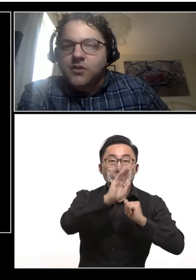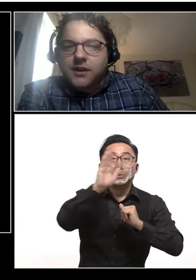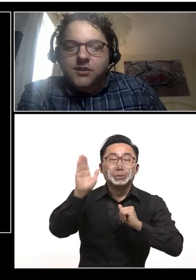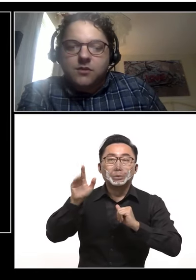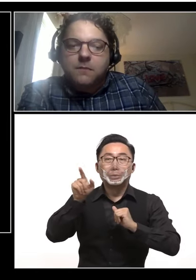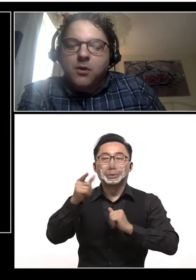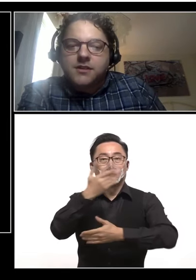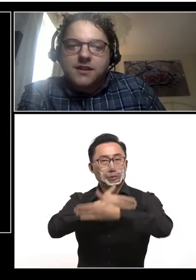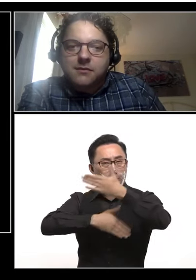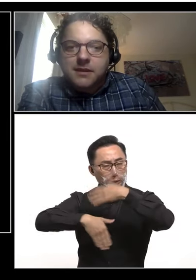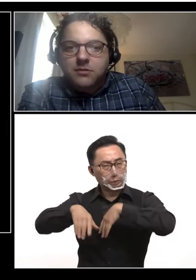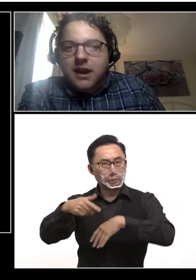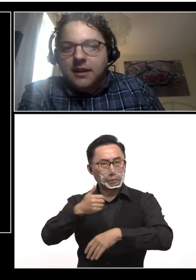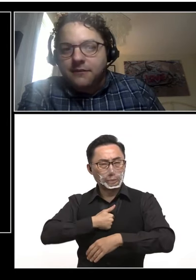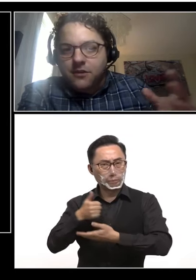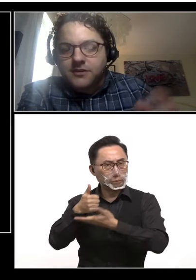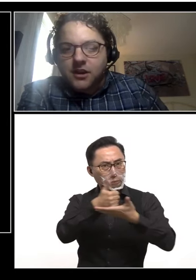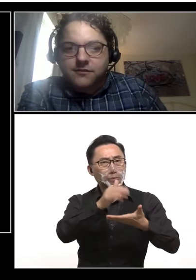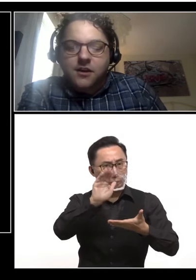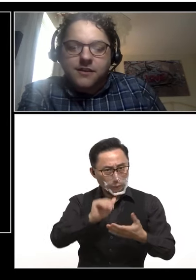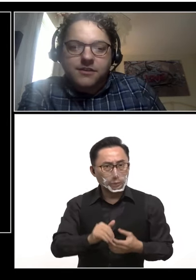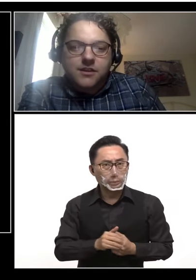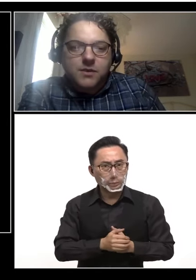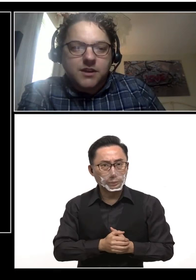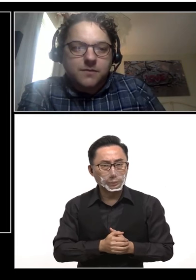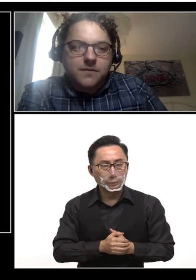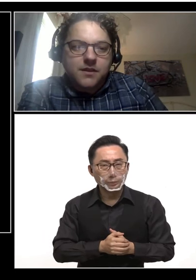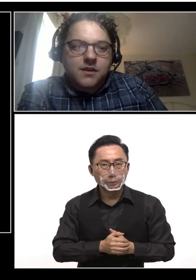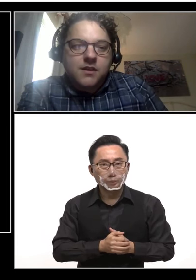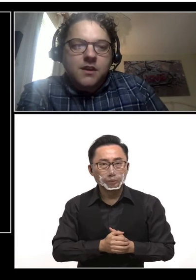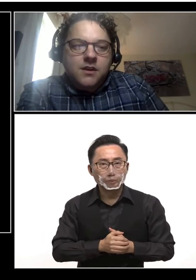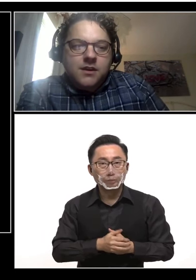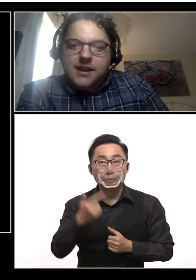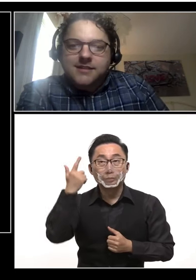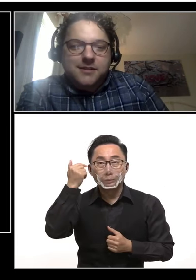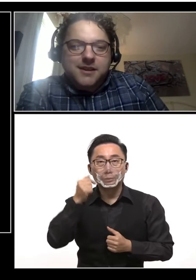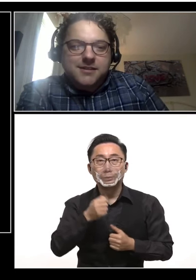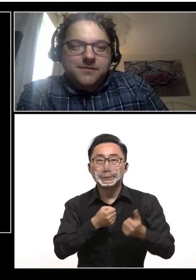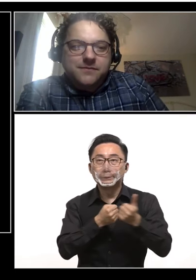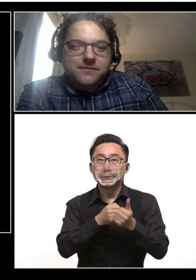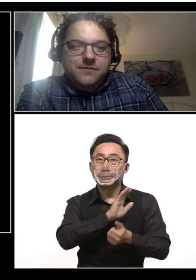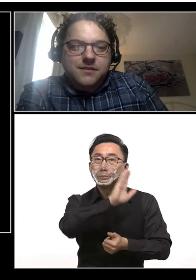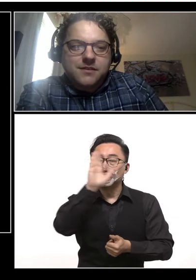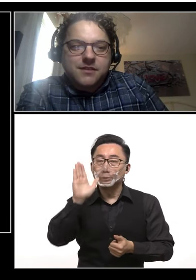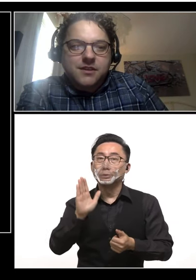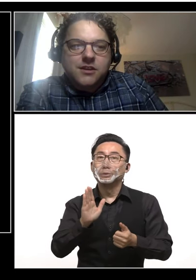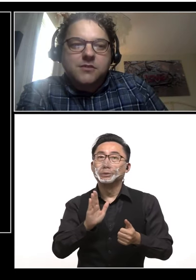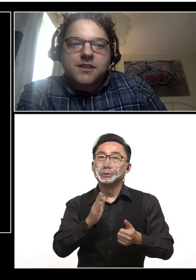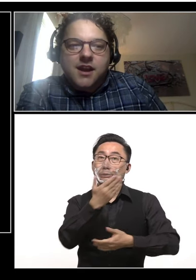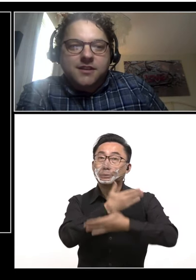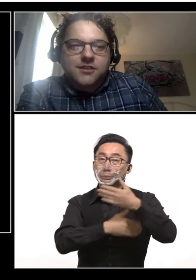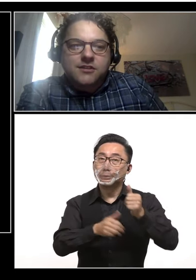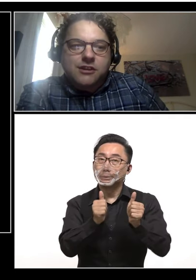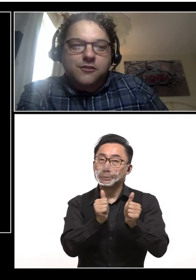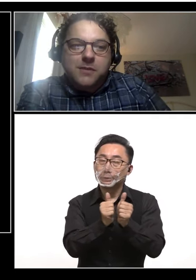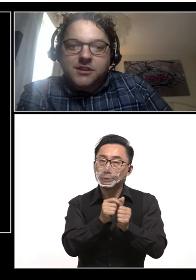really try to put disabled people at the front of everything that we do. Next slide, please. Using the